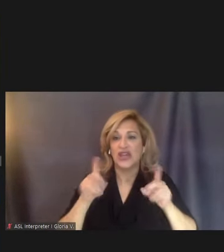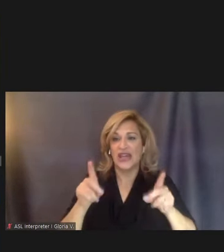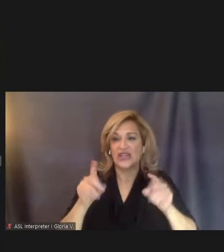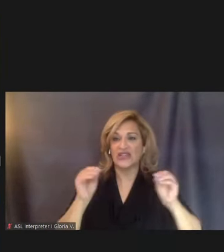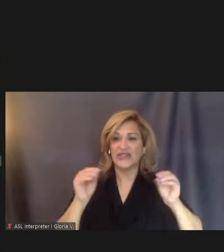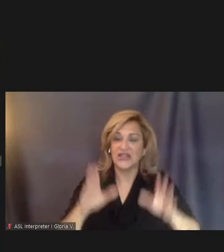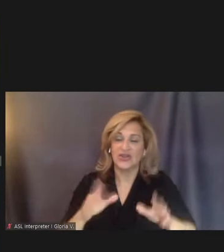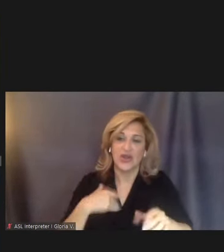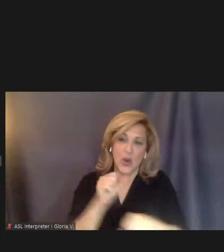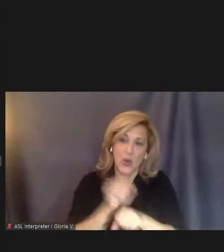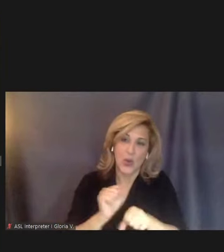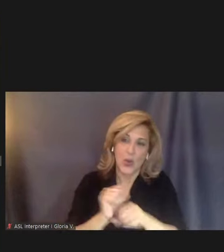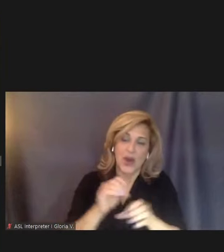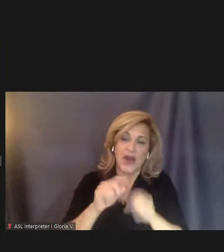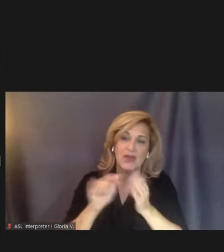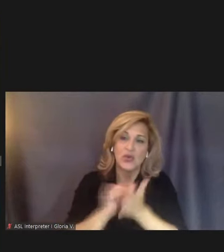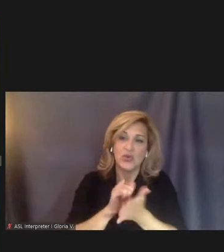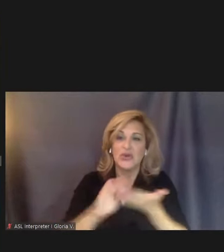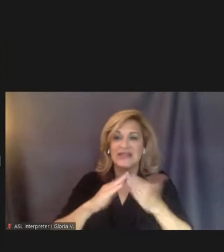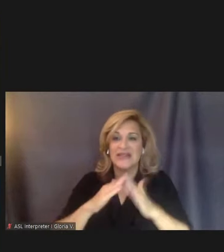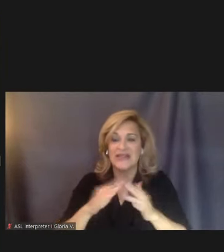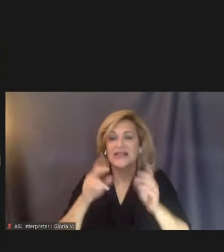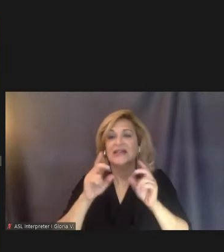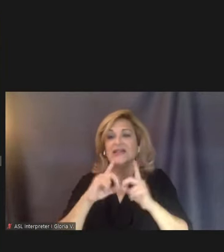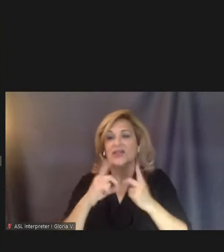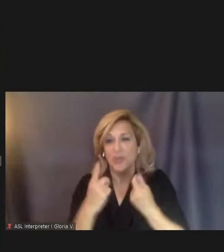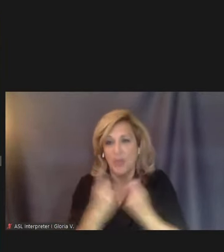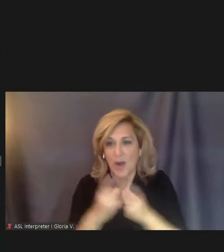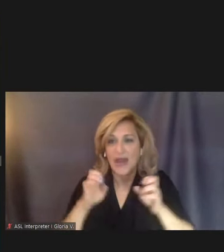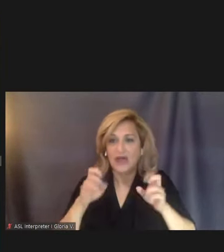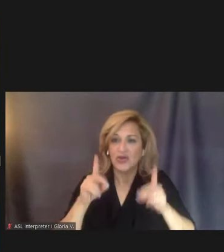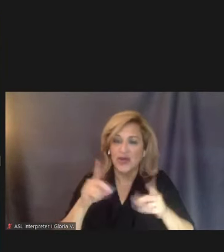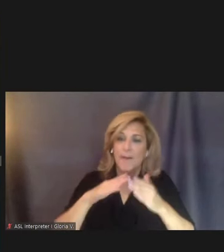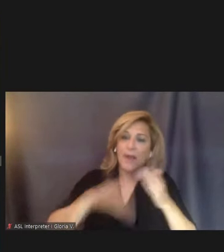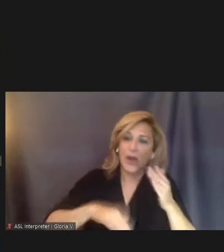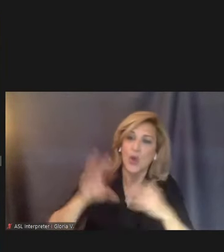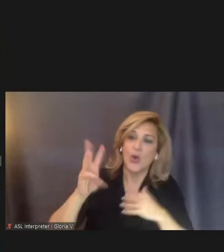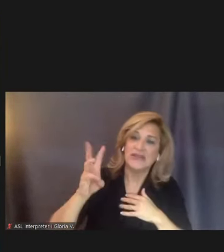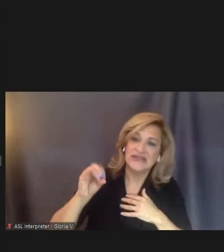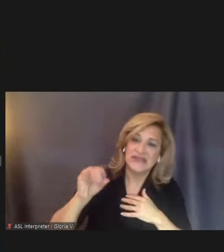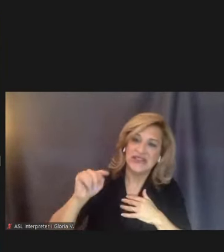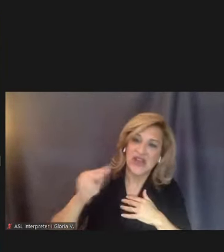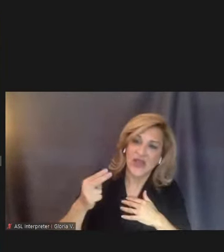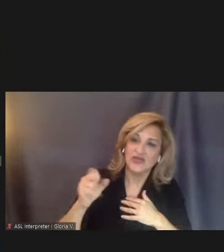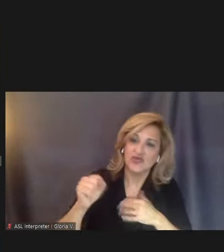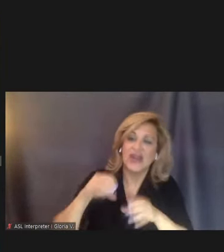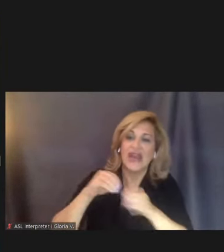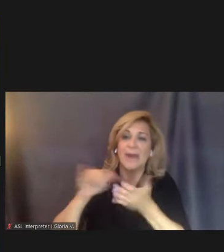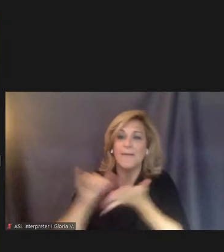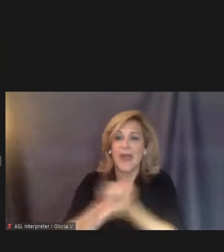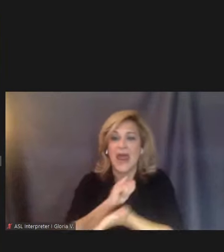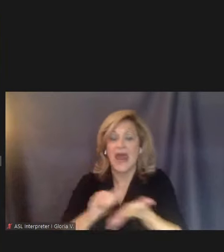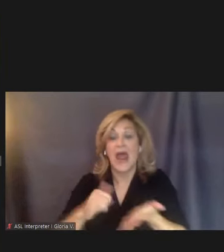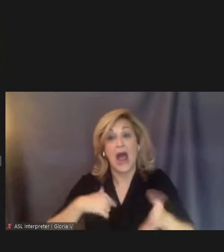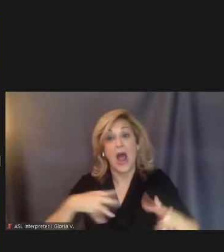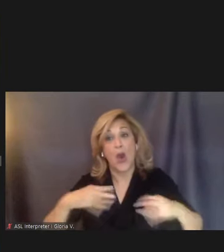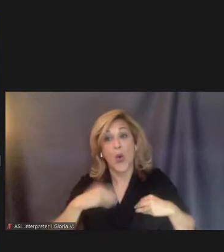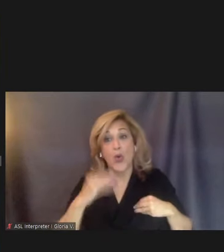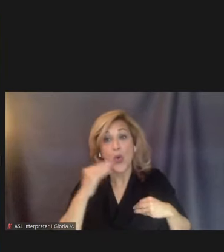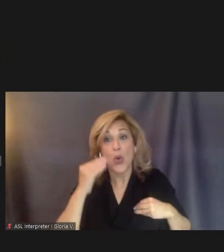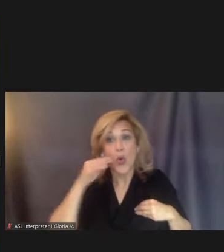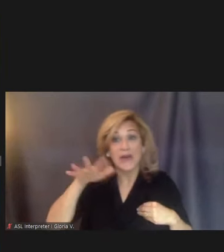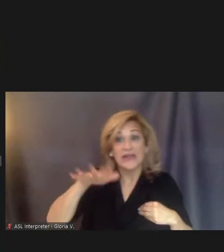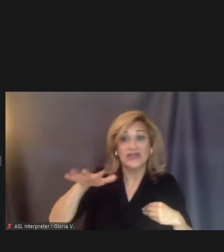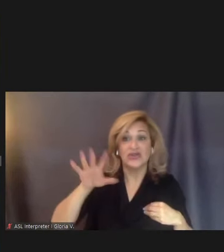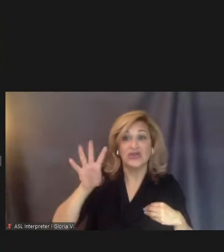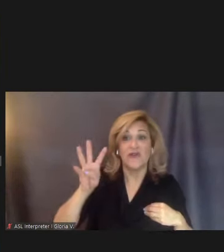of Education high school below 60th Street in Manhattan. I'm a homeowner in District 40